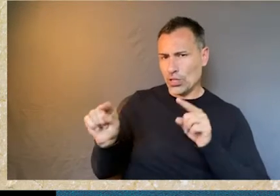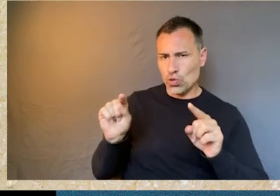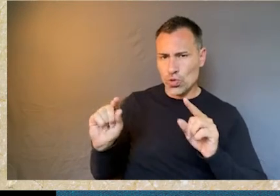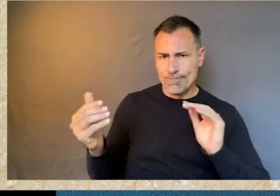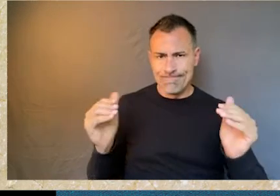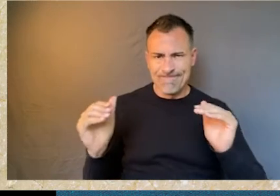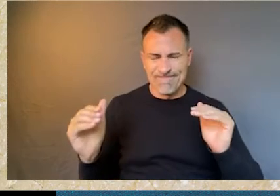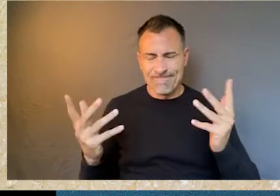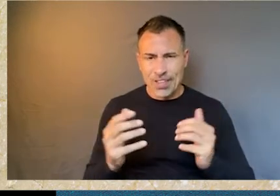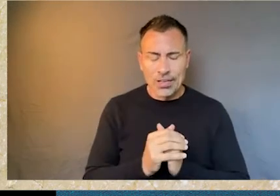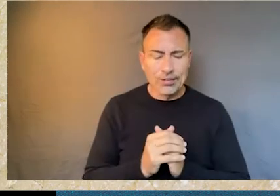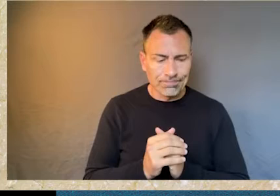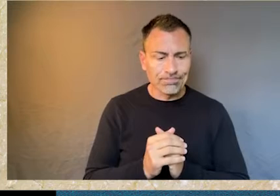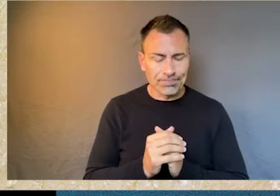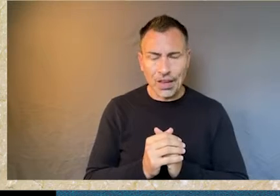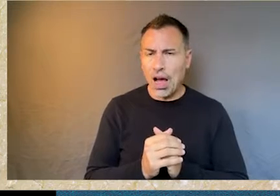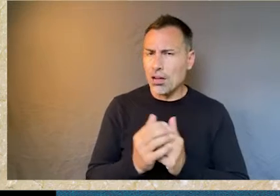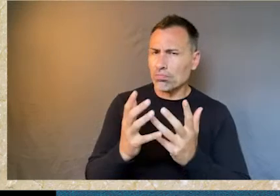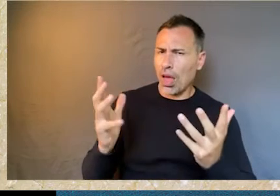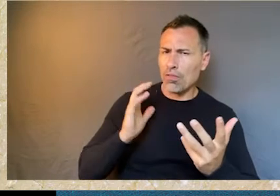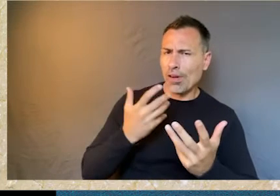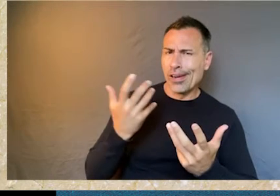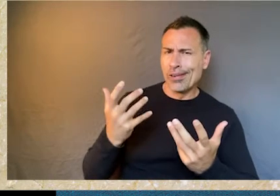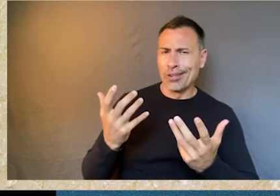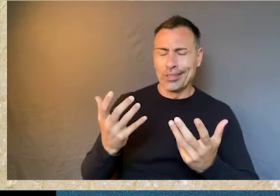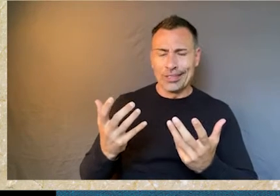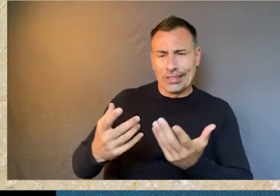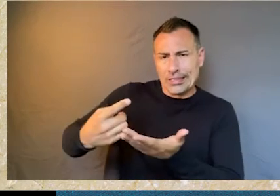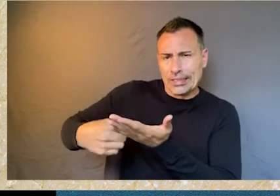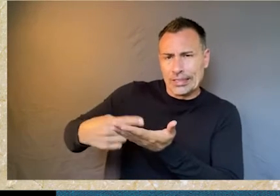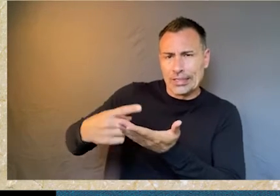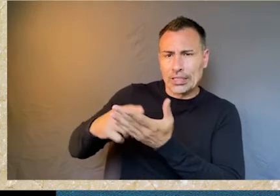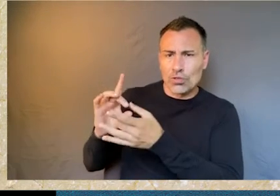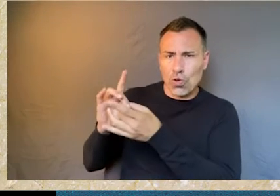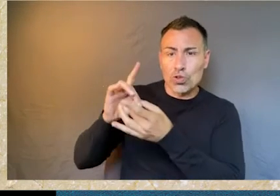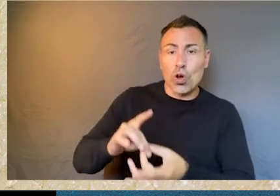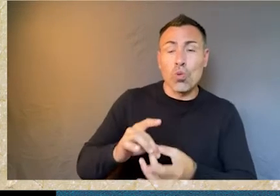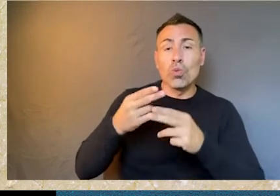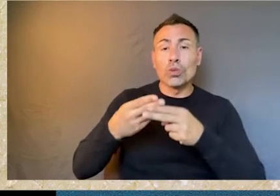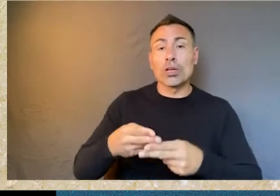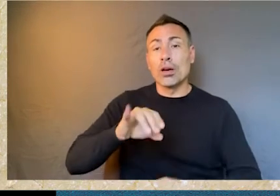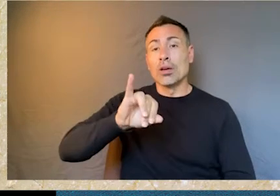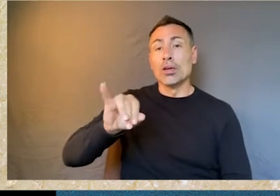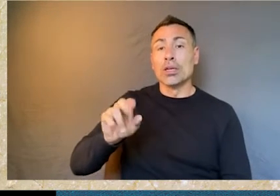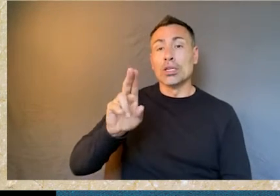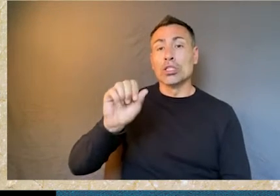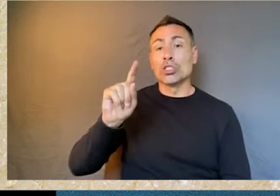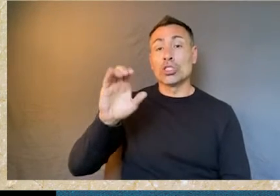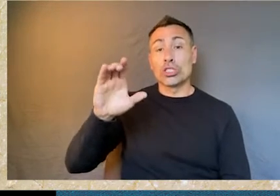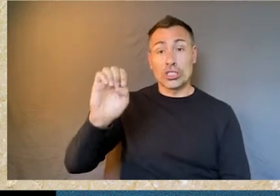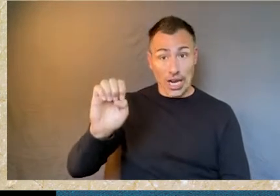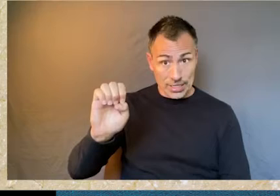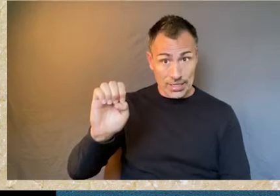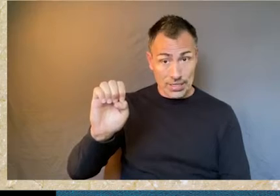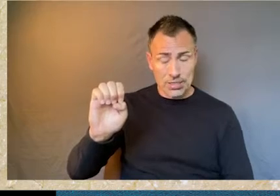part, that a lot of the conversation then goes to justice, one of justice. And so that would then, justice would